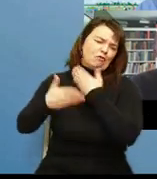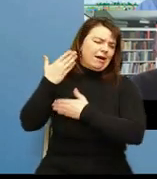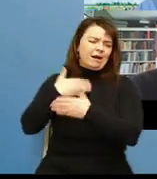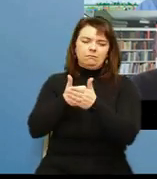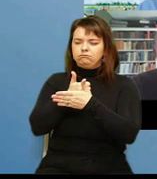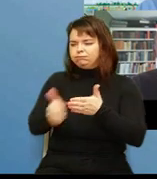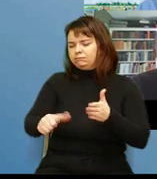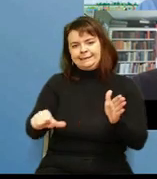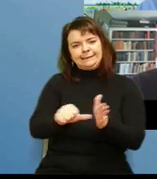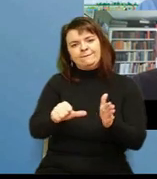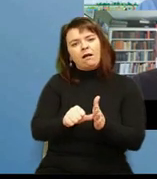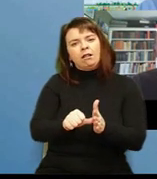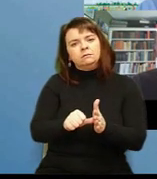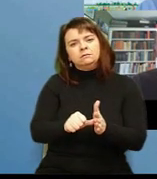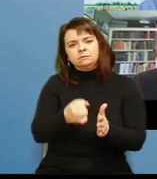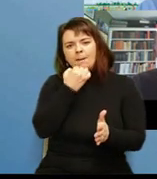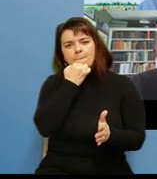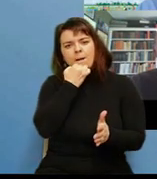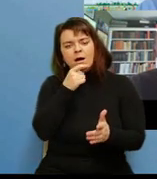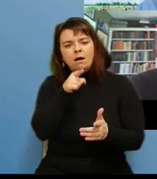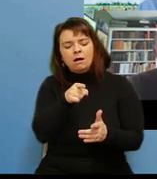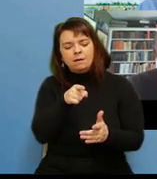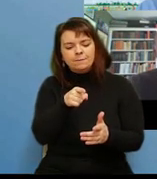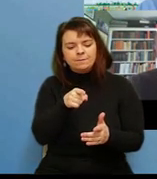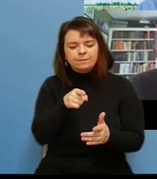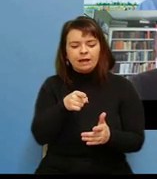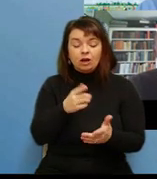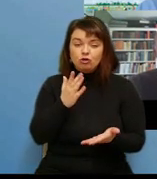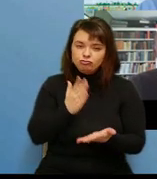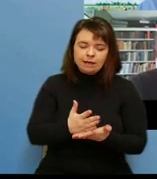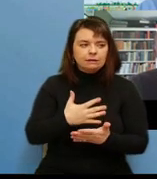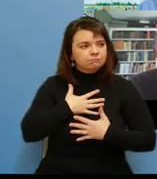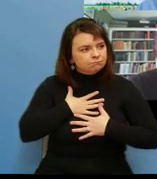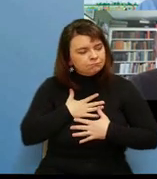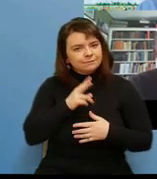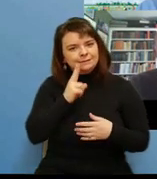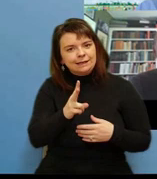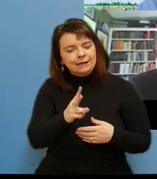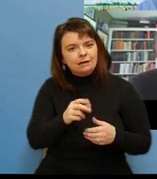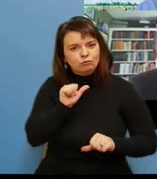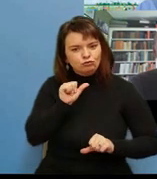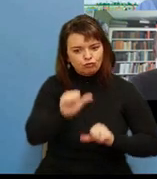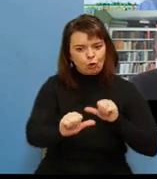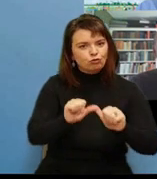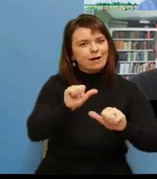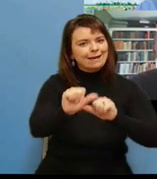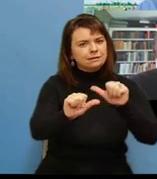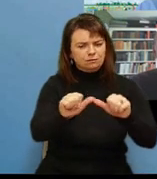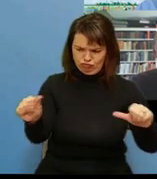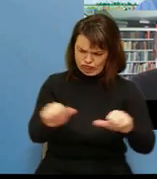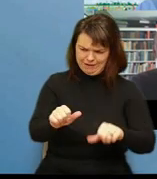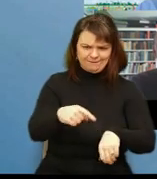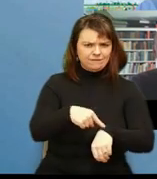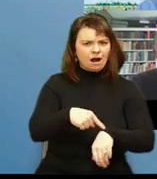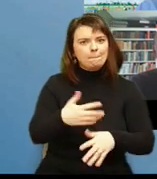been a difficult stat, and I'm really heartened to see the progress that's been made